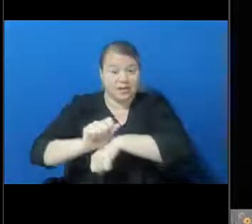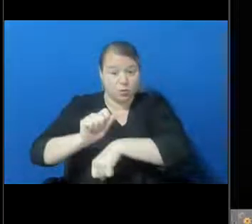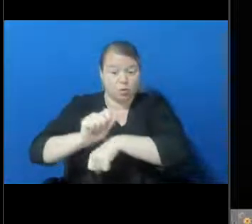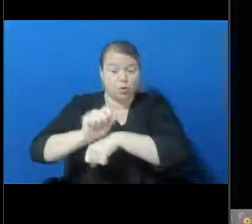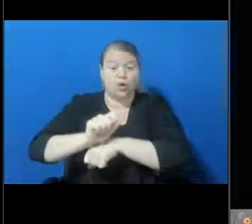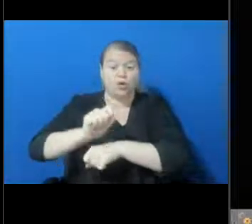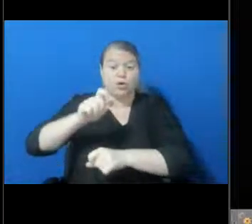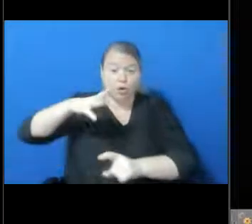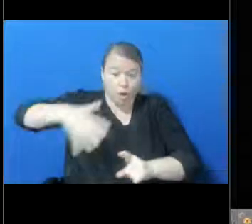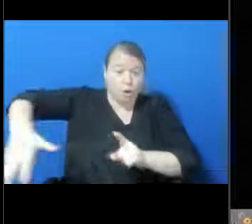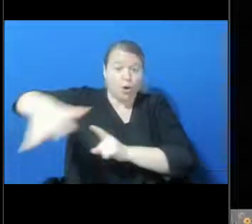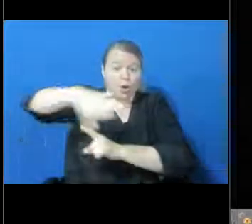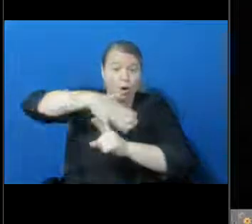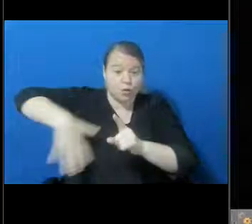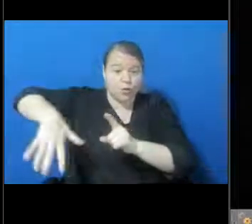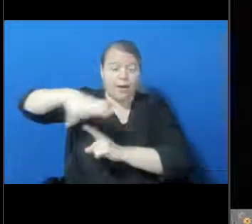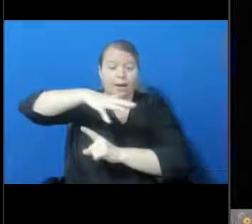the